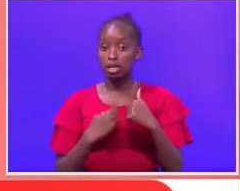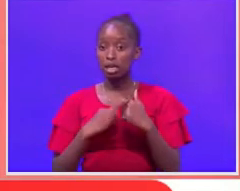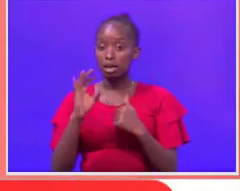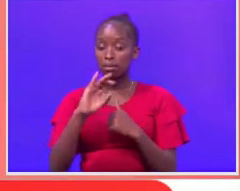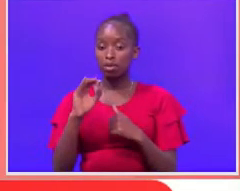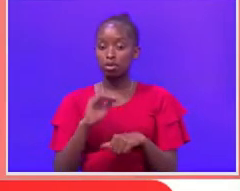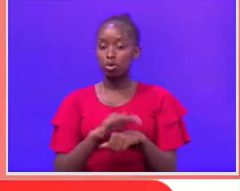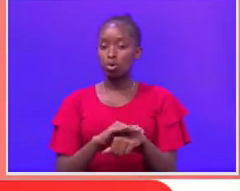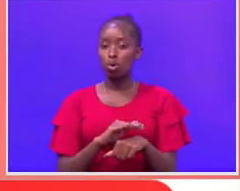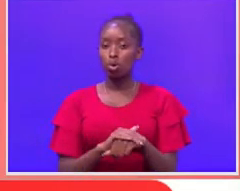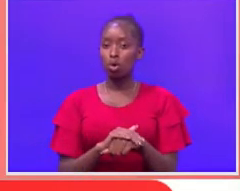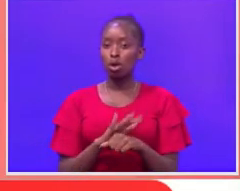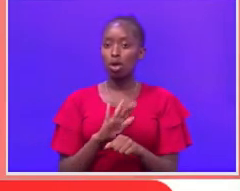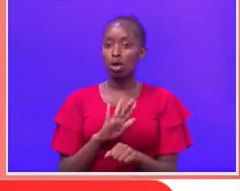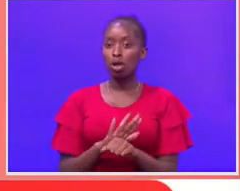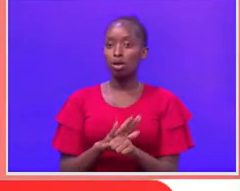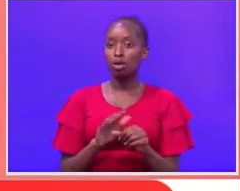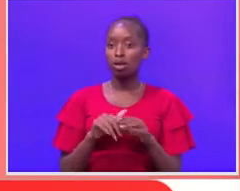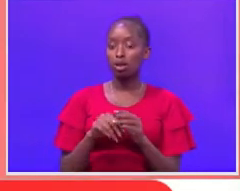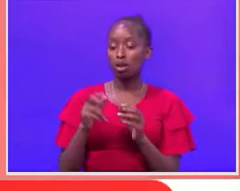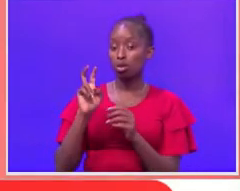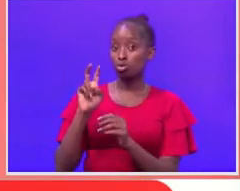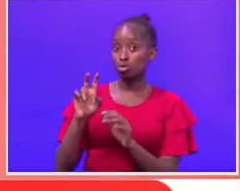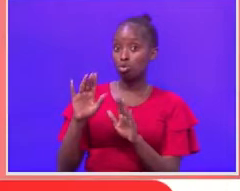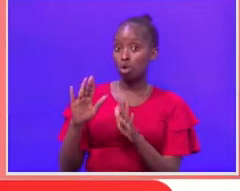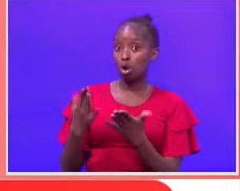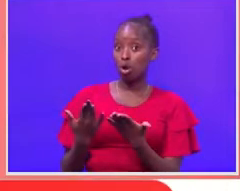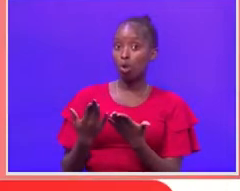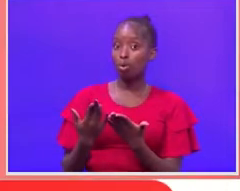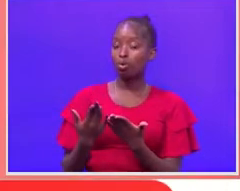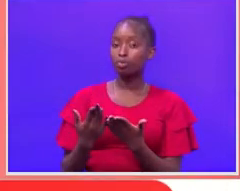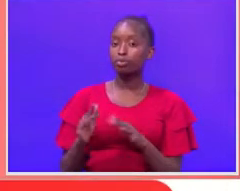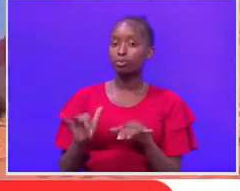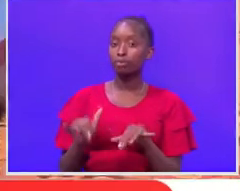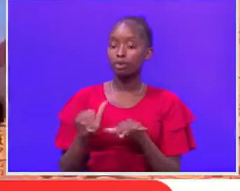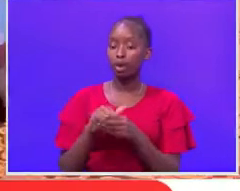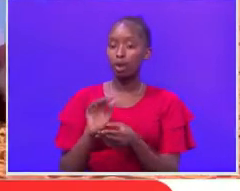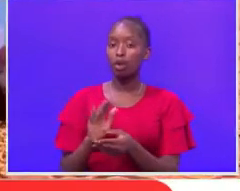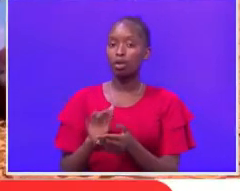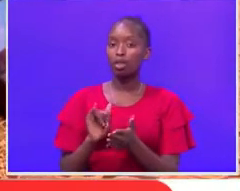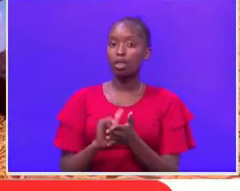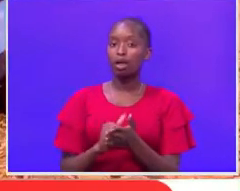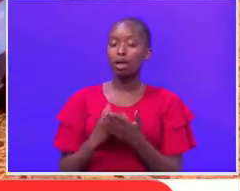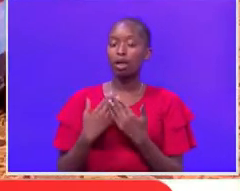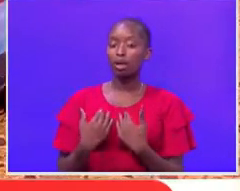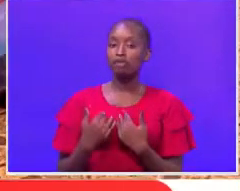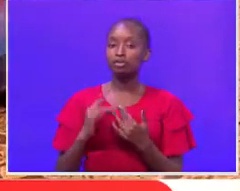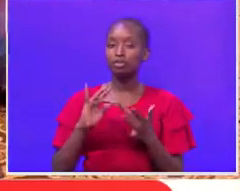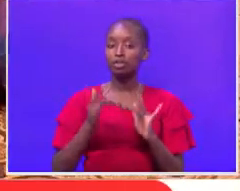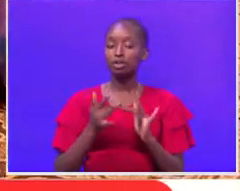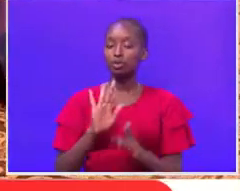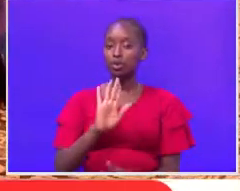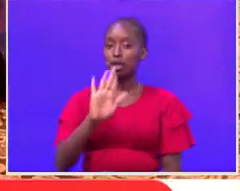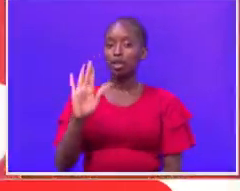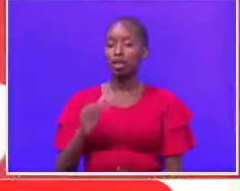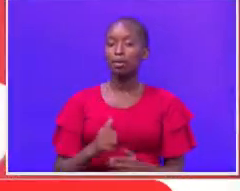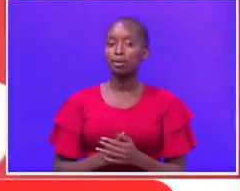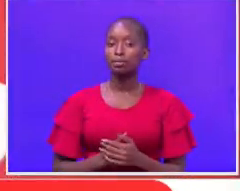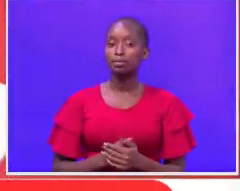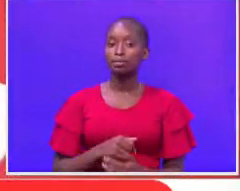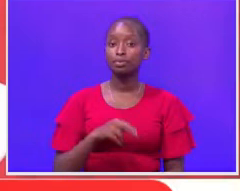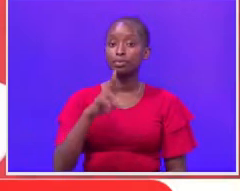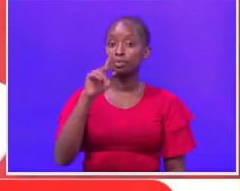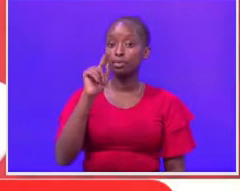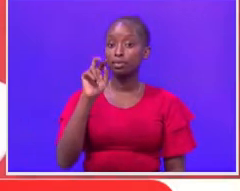terms of transactions that are outside the branch network. Return on investment for shareholders is